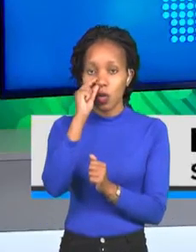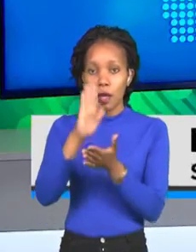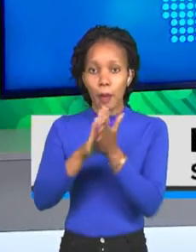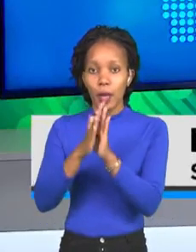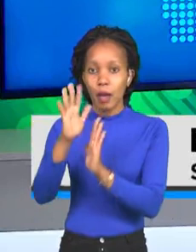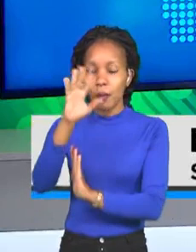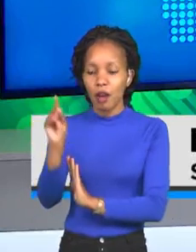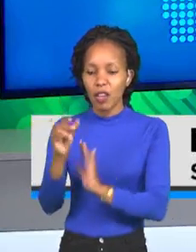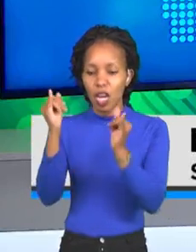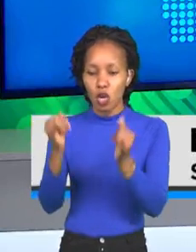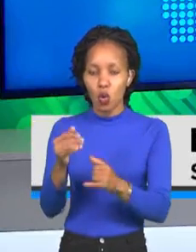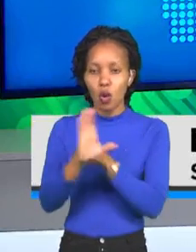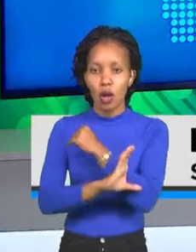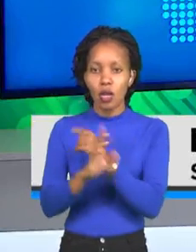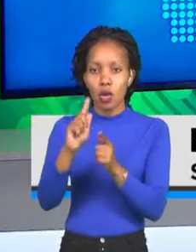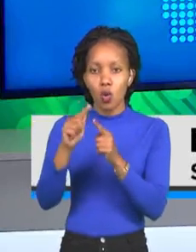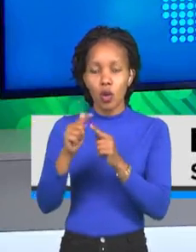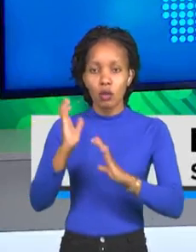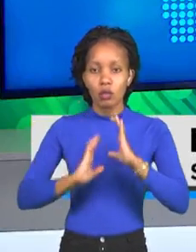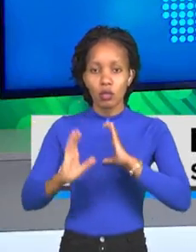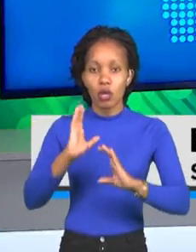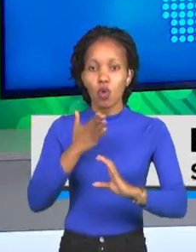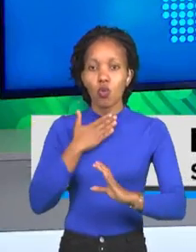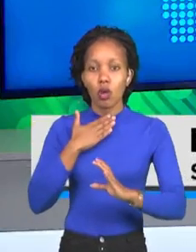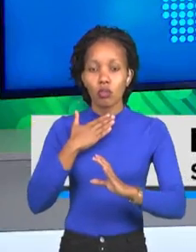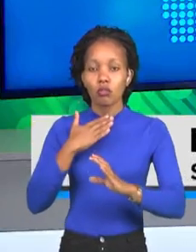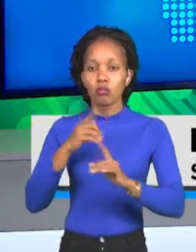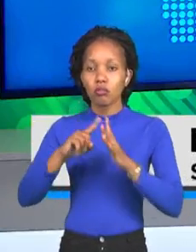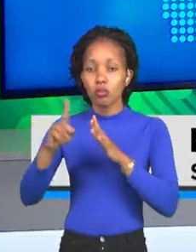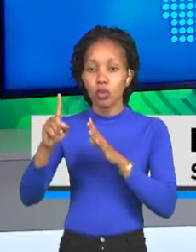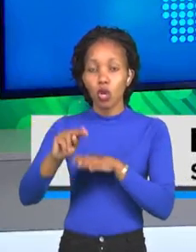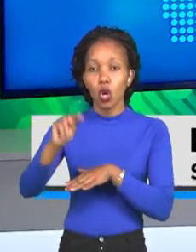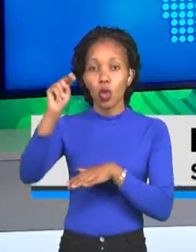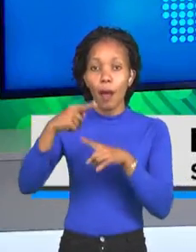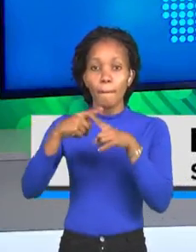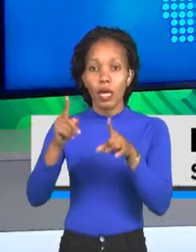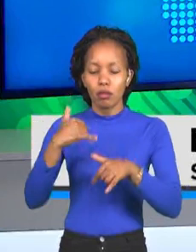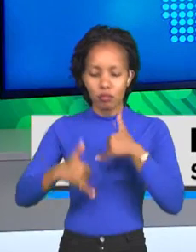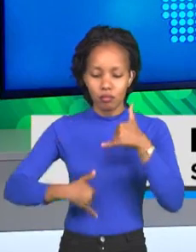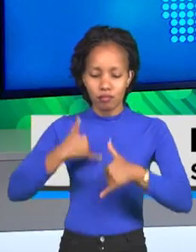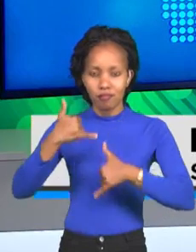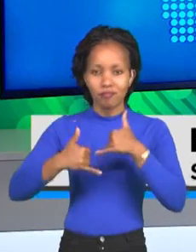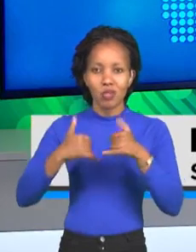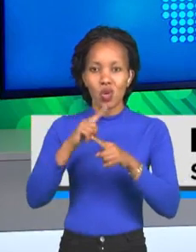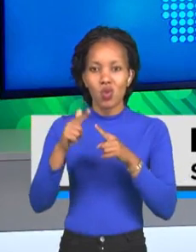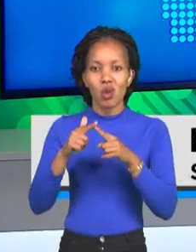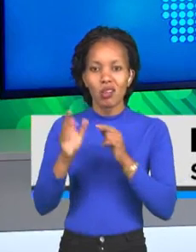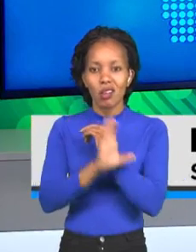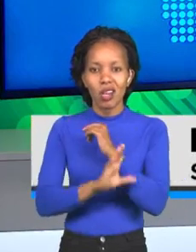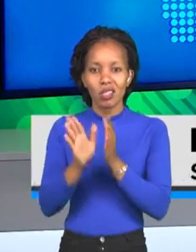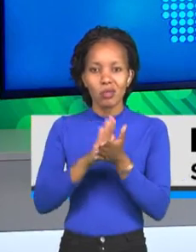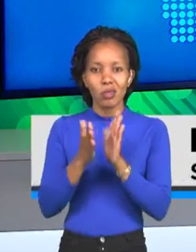Africa's newest state after its citizens opted to secede from the north. However, their joy would be short-lived as the country